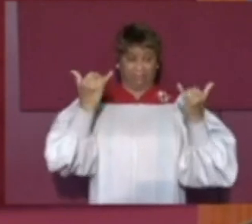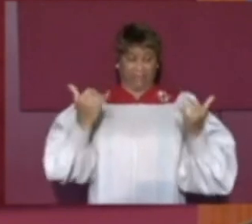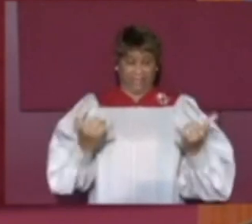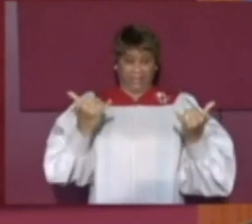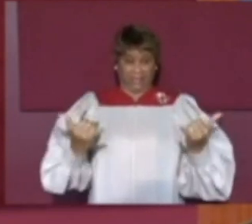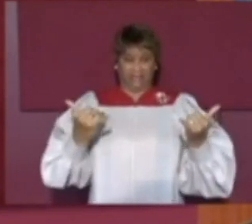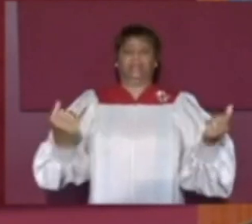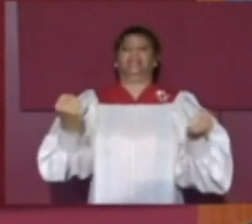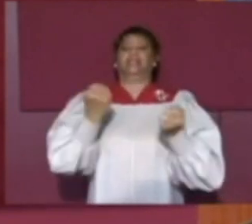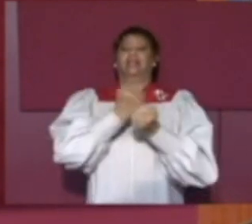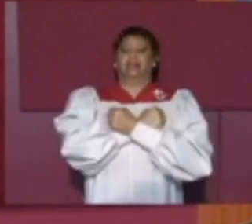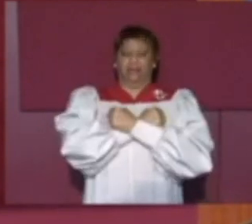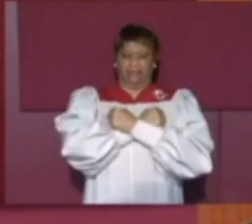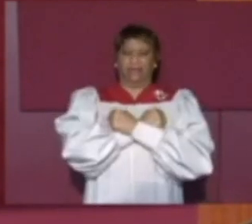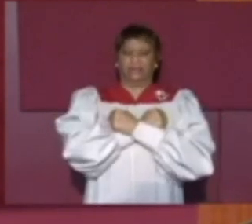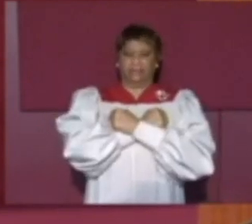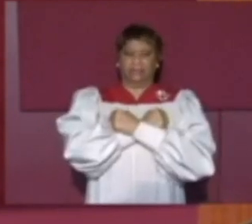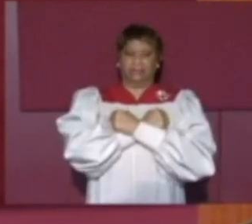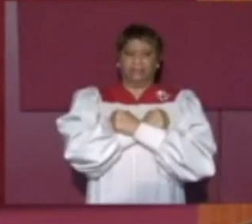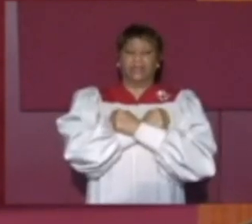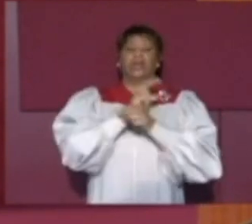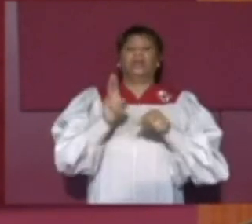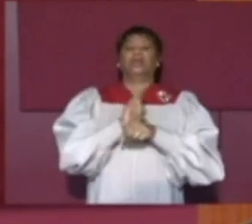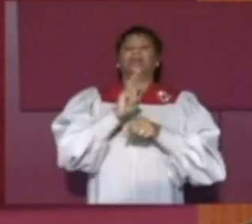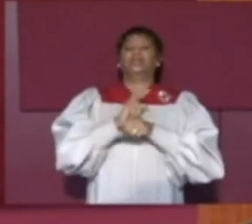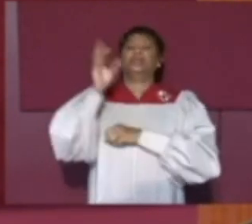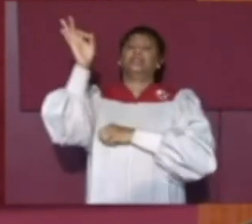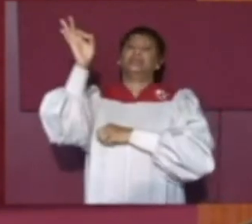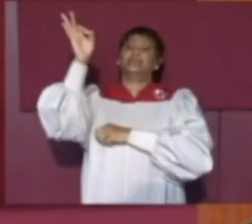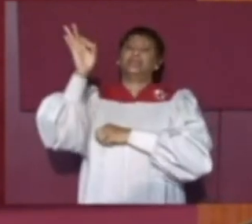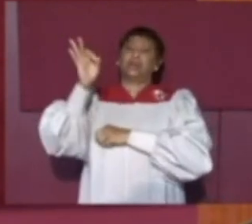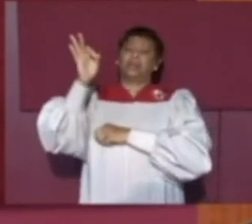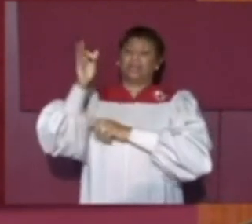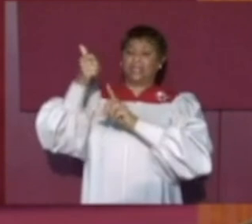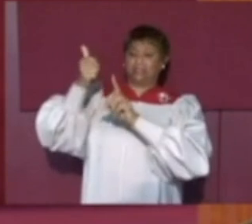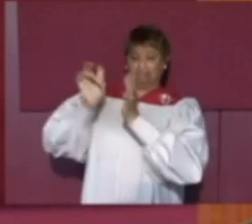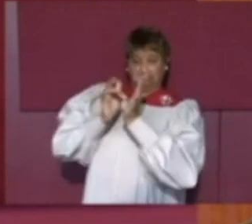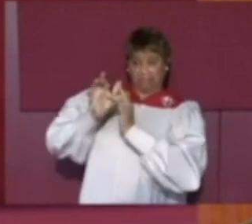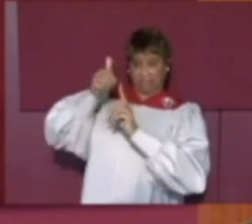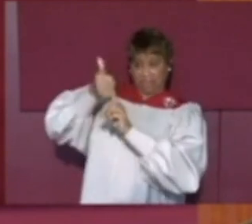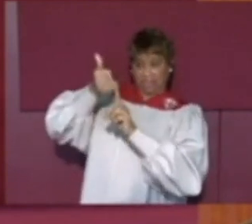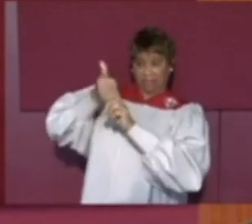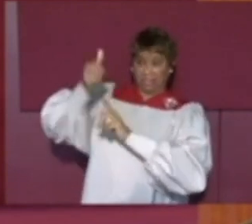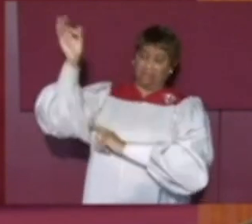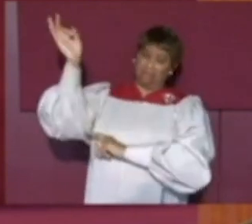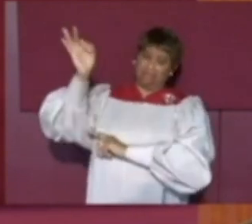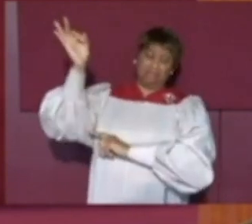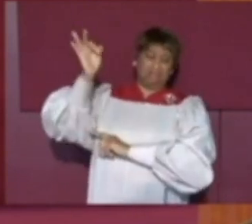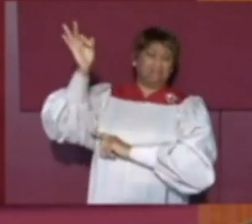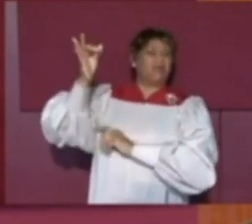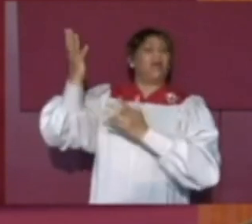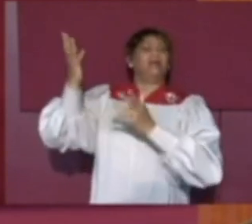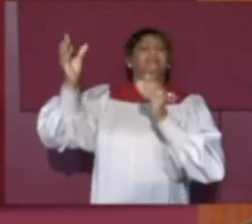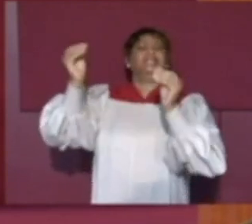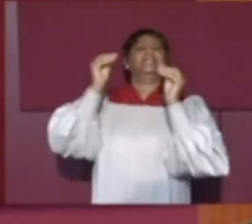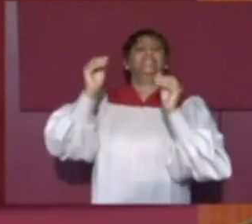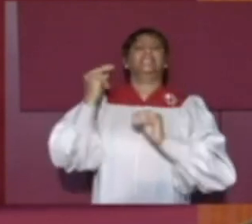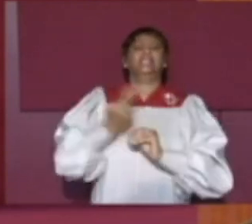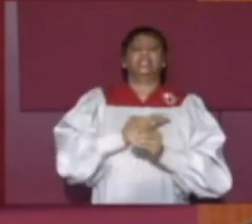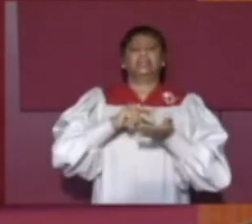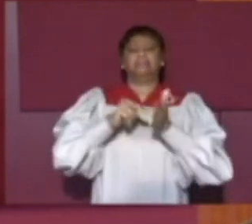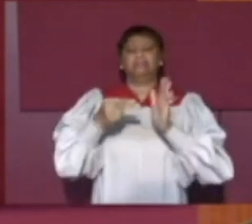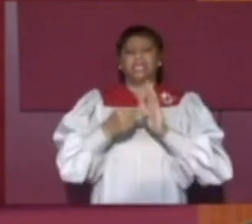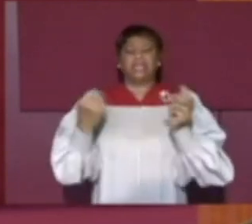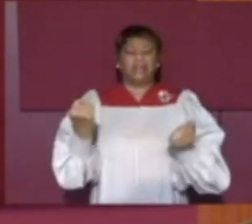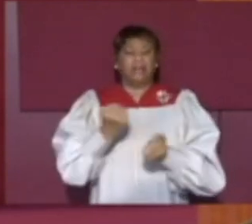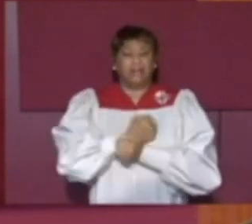is Love. And we're using the sermon here that Jesus is teaching in Luke chapter 6 to teach us what it means to love,